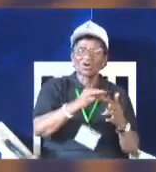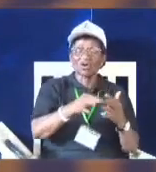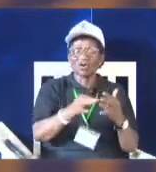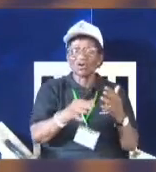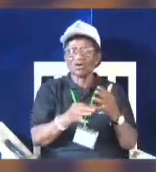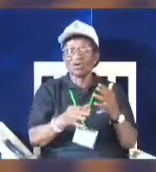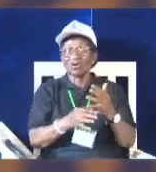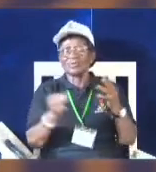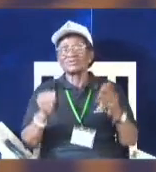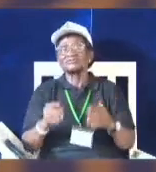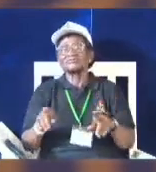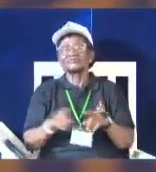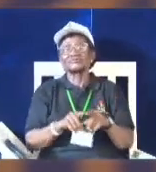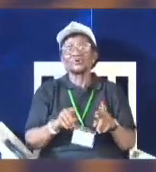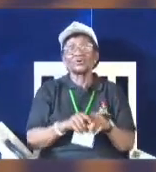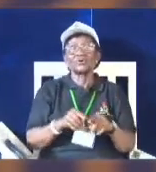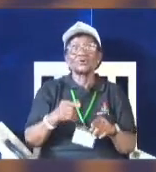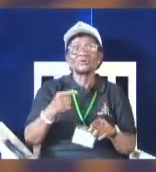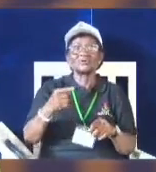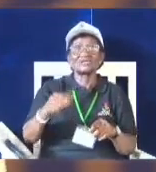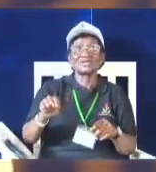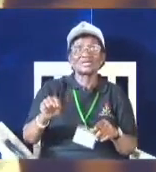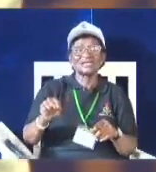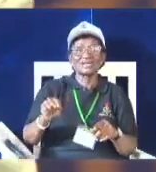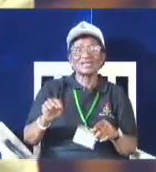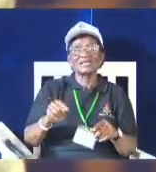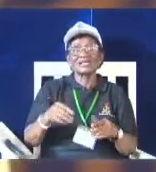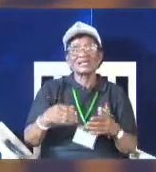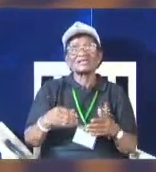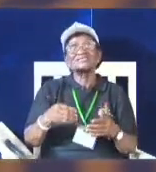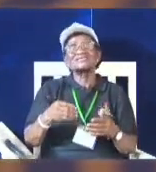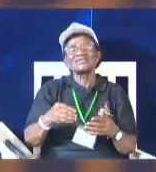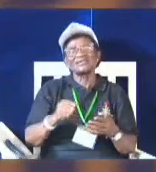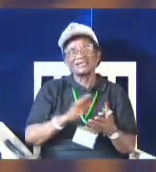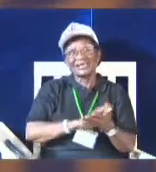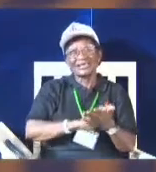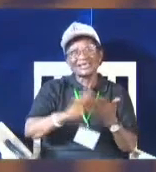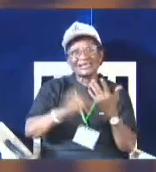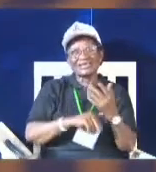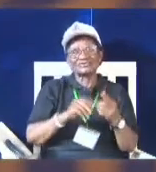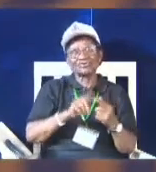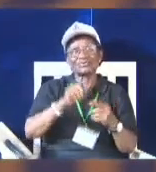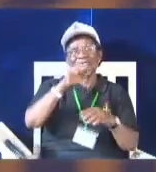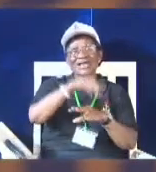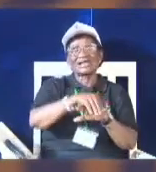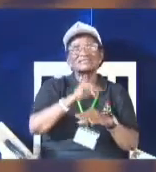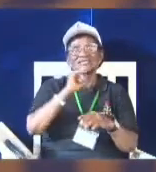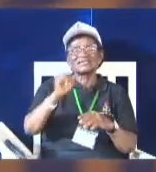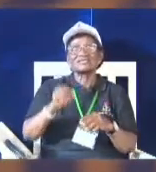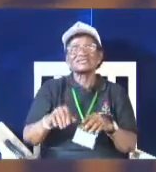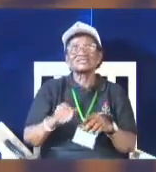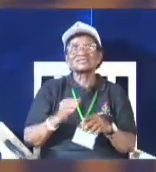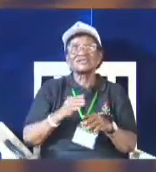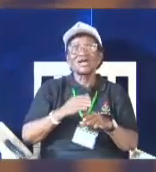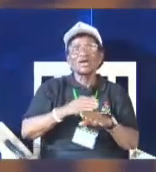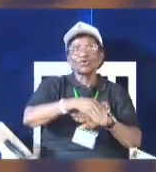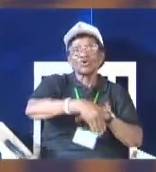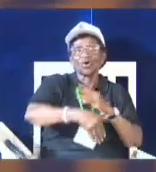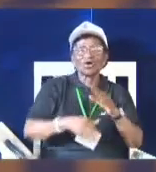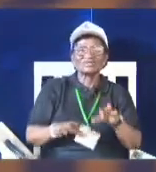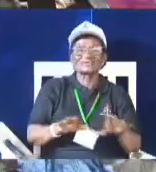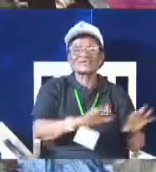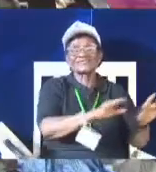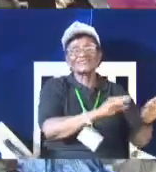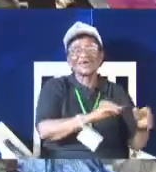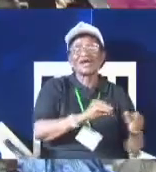So the neatest, as of tonight, is Cross River Province 1,